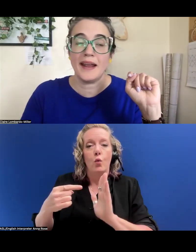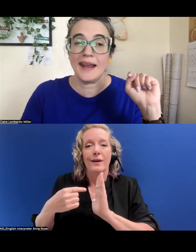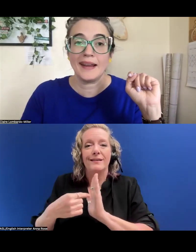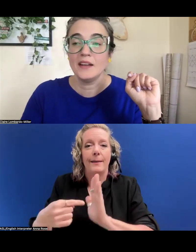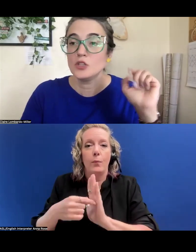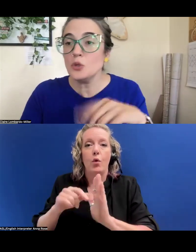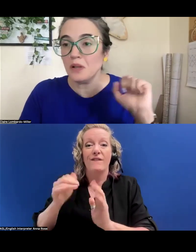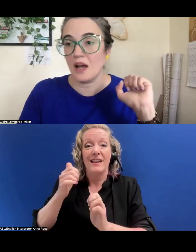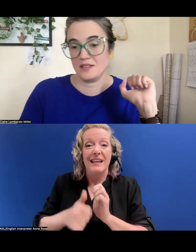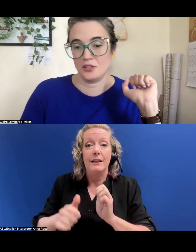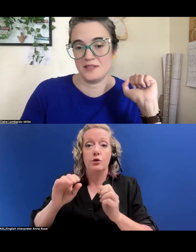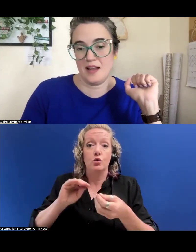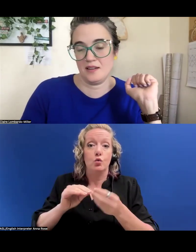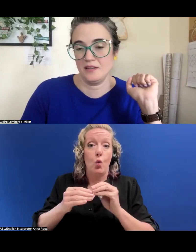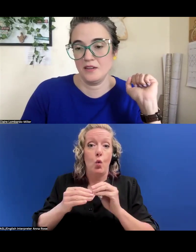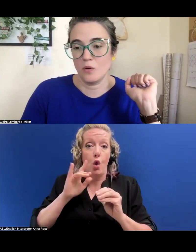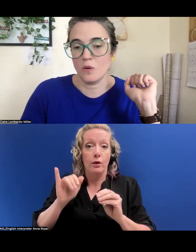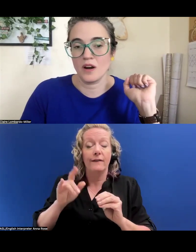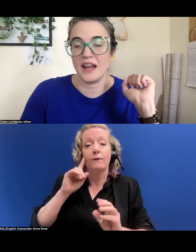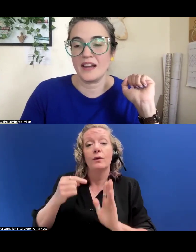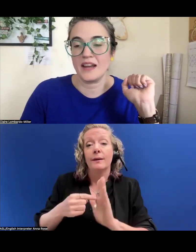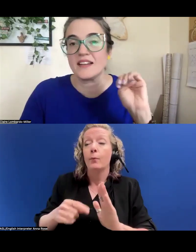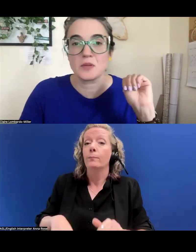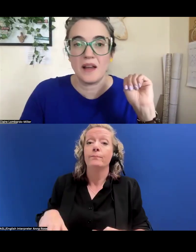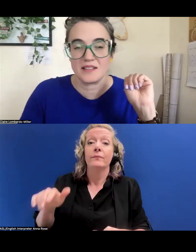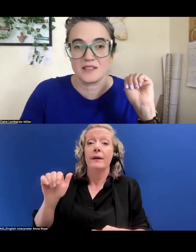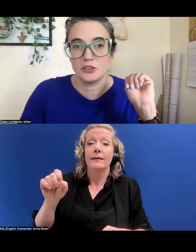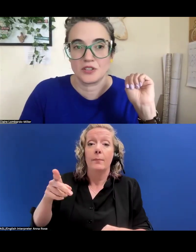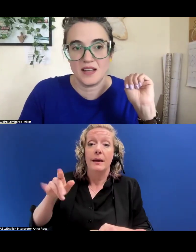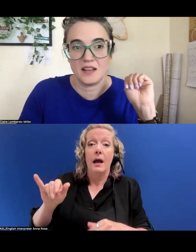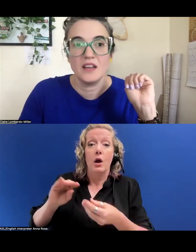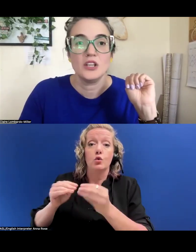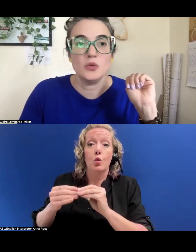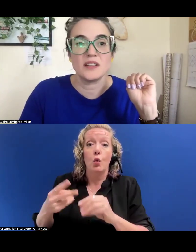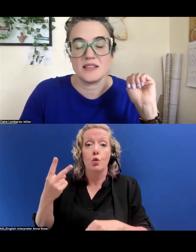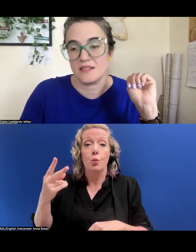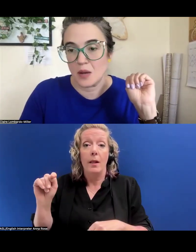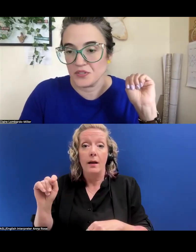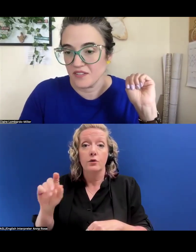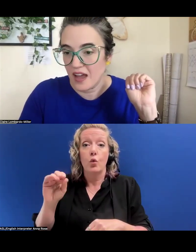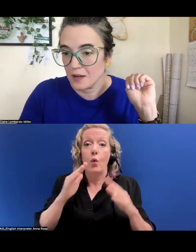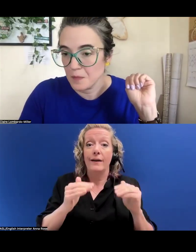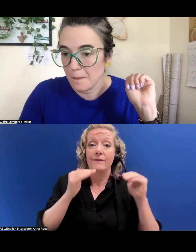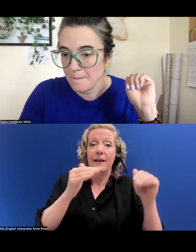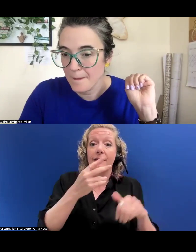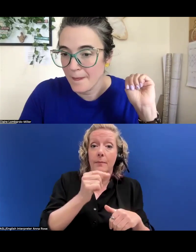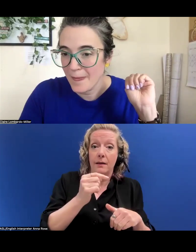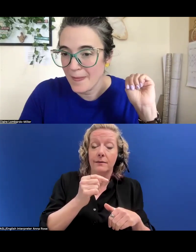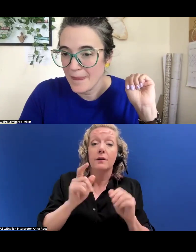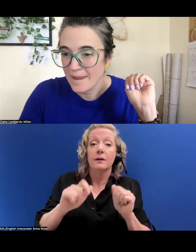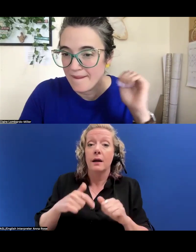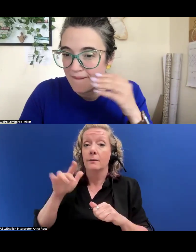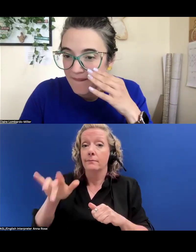what a 2 plus looks like or an advanced plus looks like, you can see examples of that.